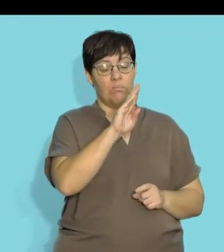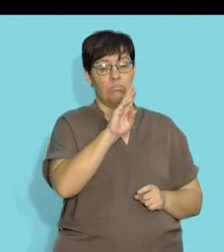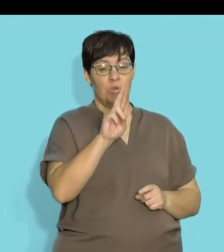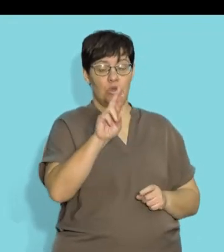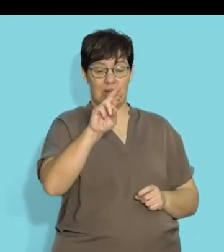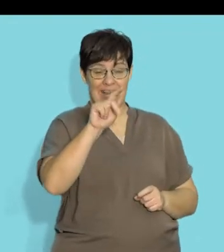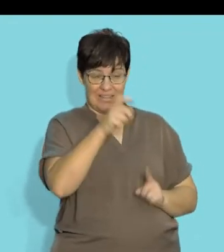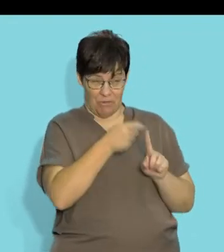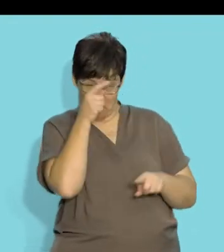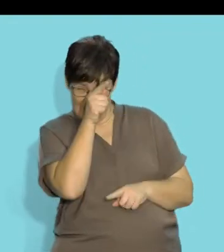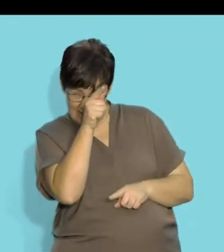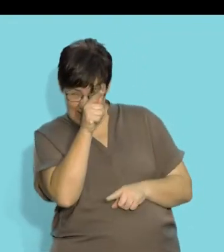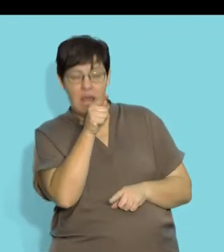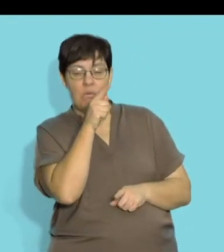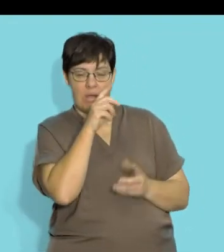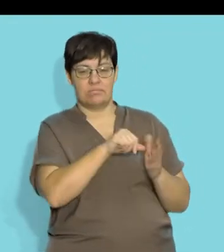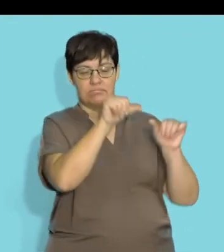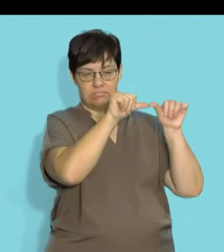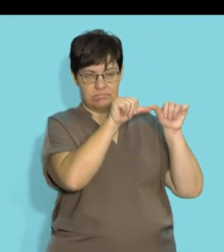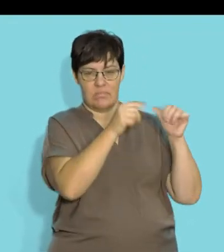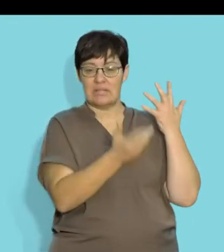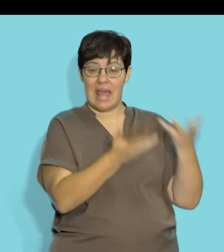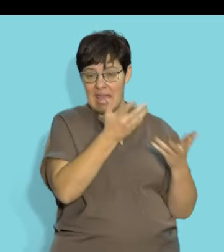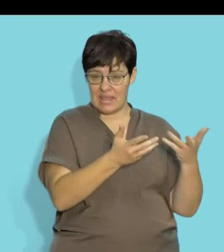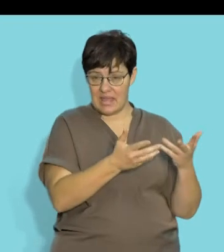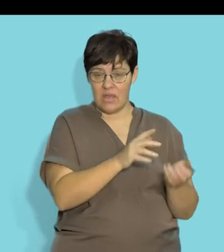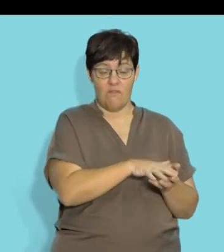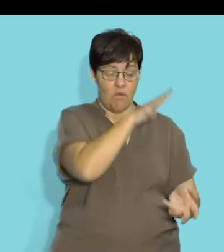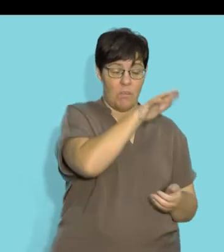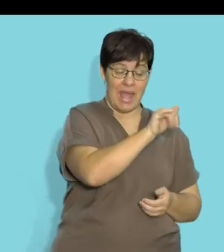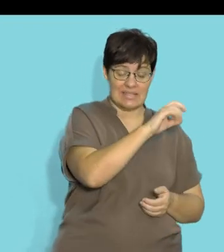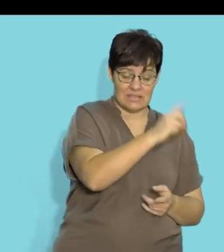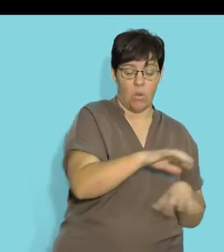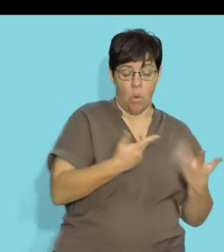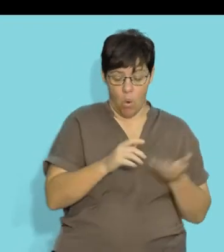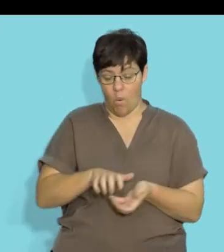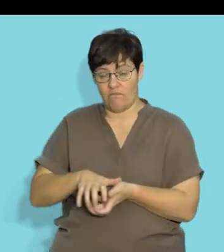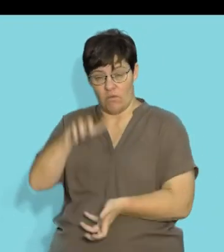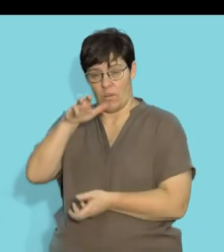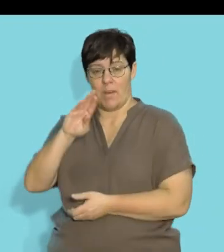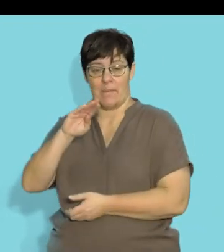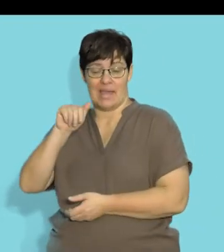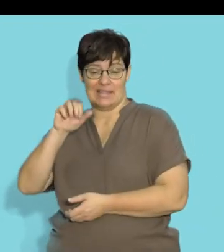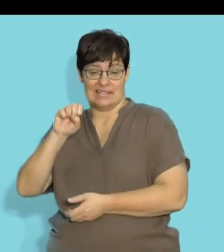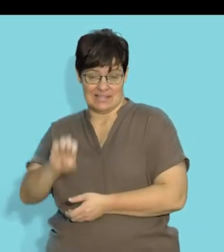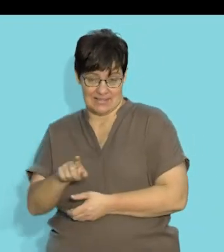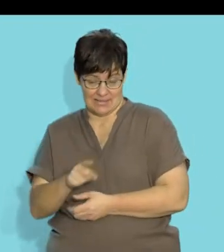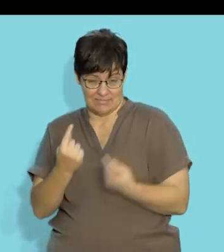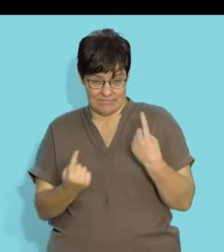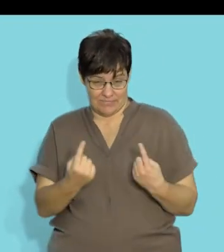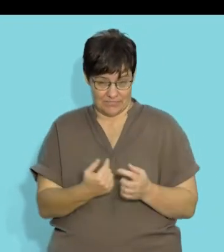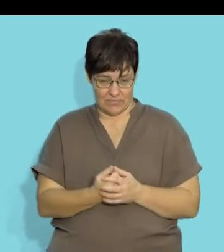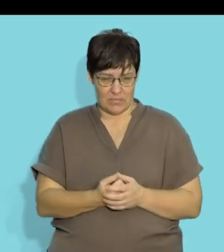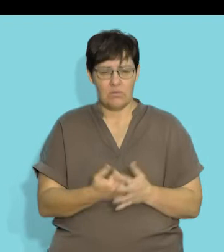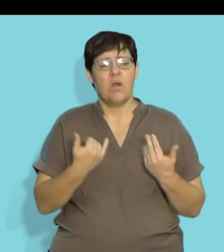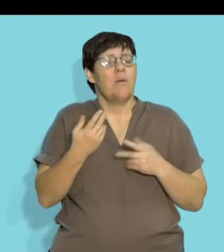then we recorded that value. It's either the volume of acid or the volume of the base, right? And then again, what do we need?